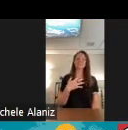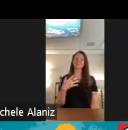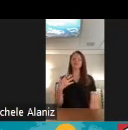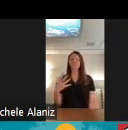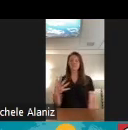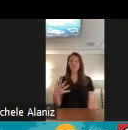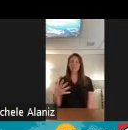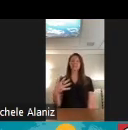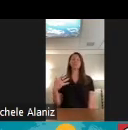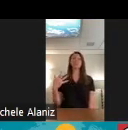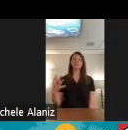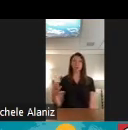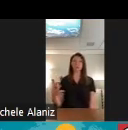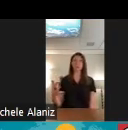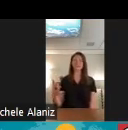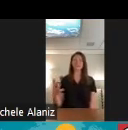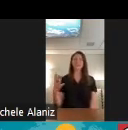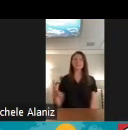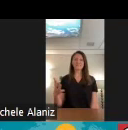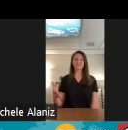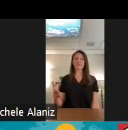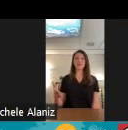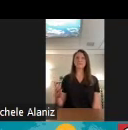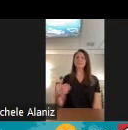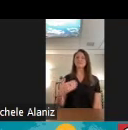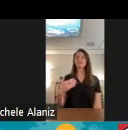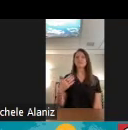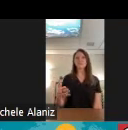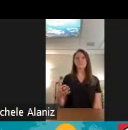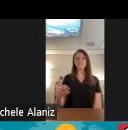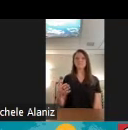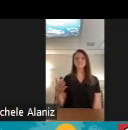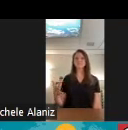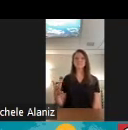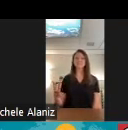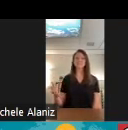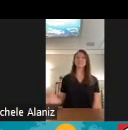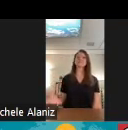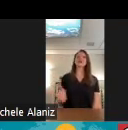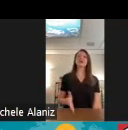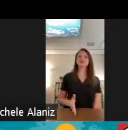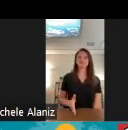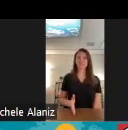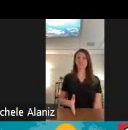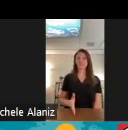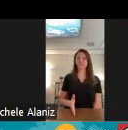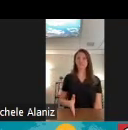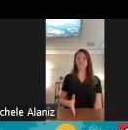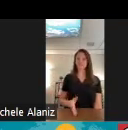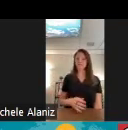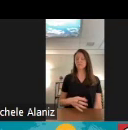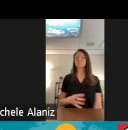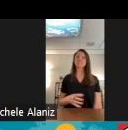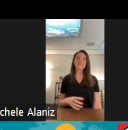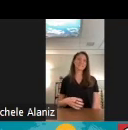that's where you're in a relaxed but focused state of mind. And so meditation and mindfulness helps to get us to that